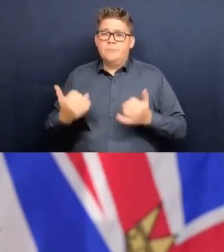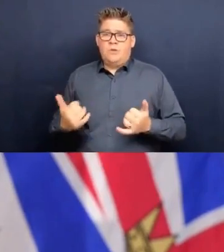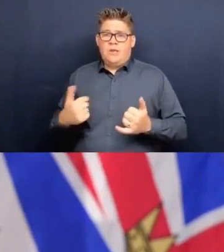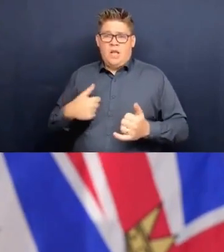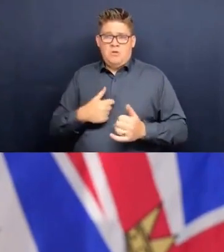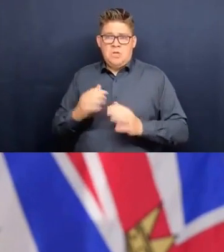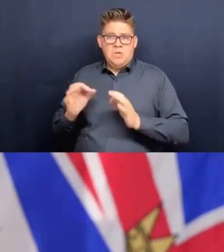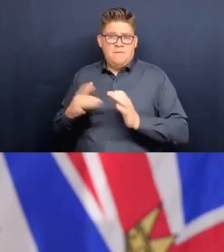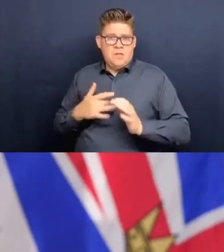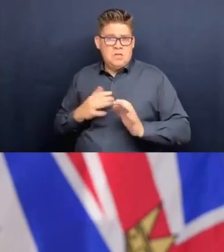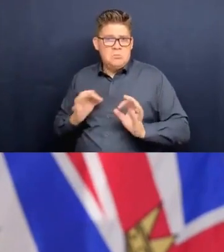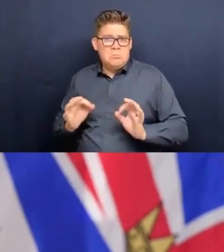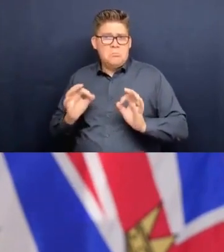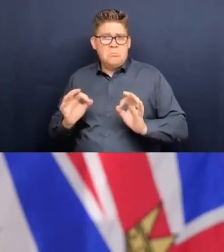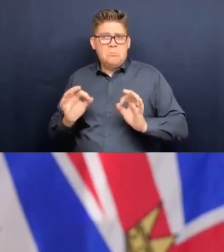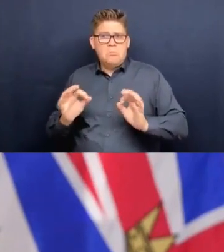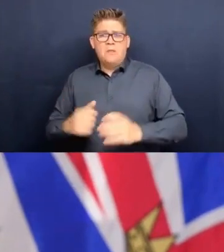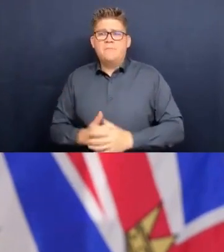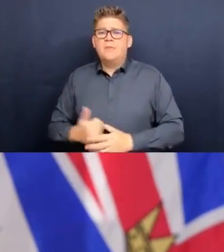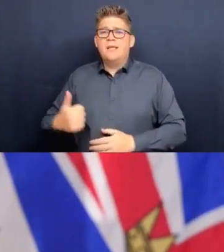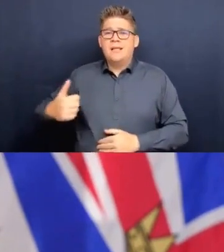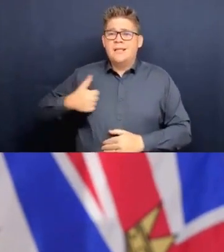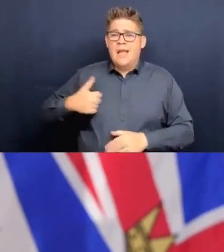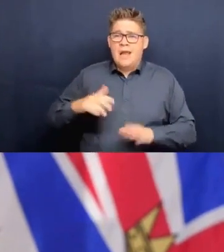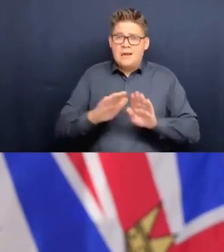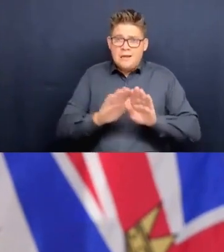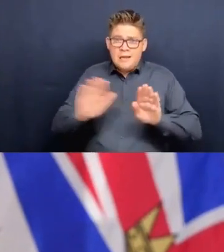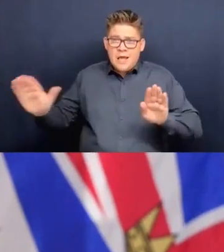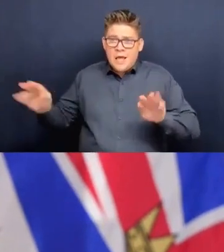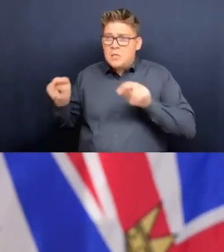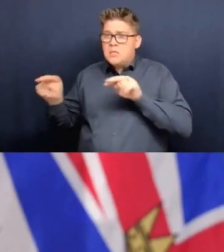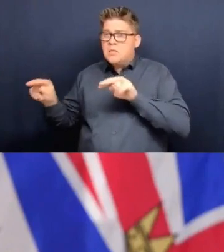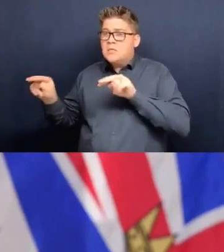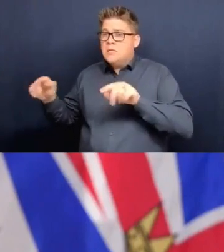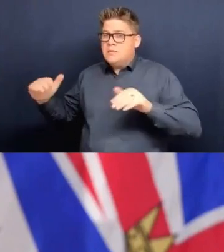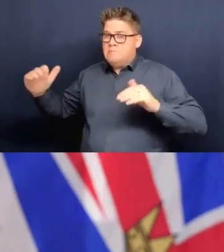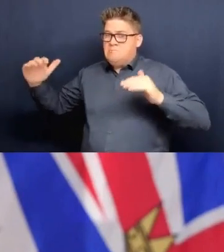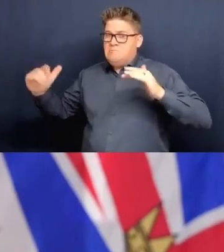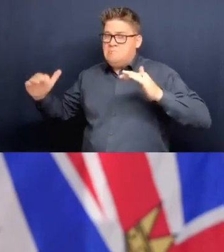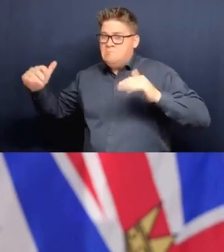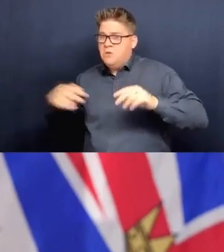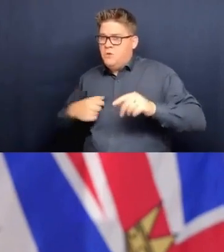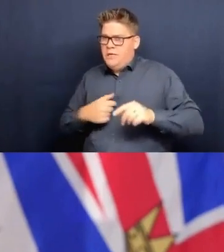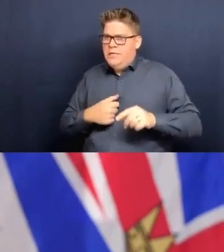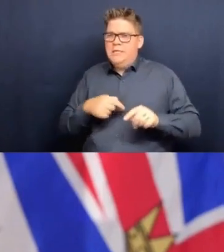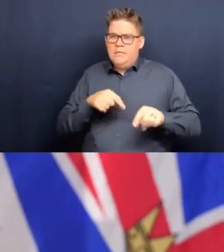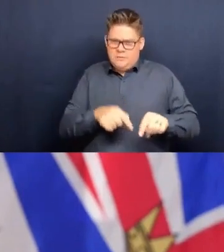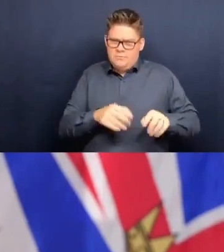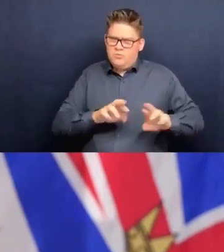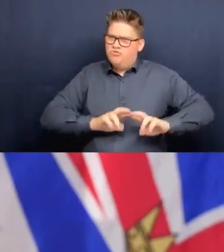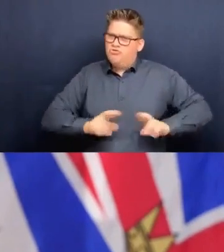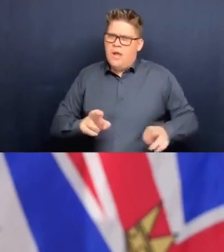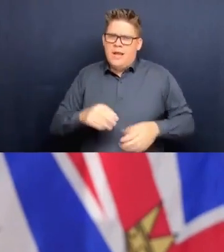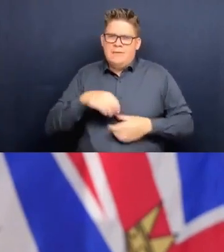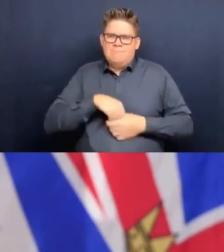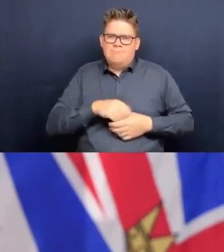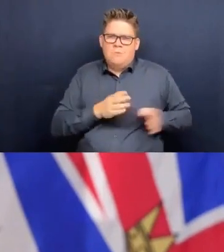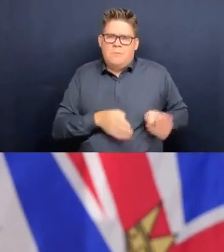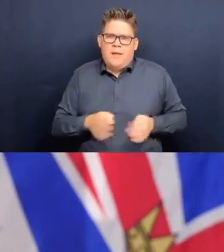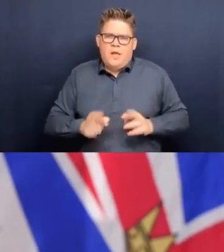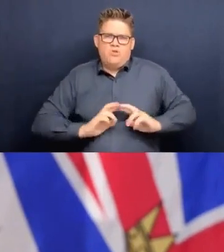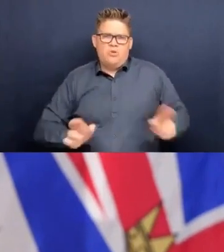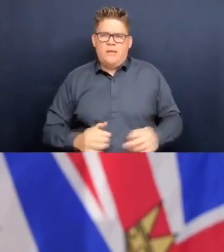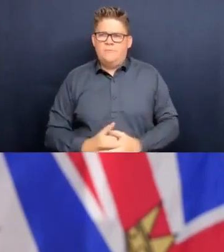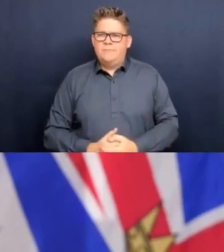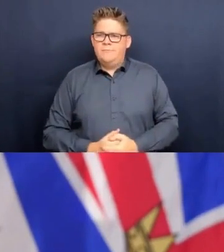the country in terms of these pressures, but we need to prepare for them. And we all finally, with those plans in place, need to do our part. We need to